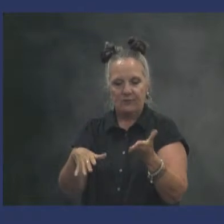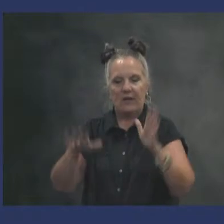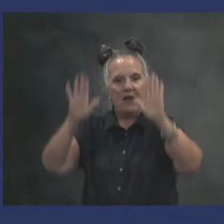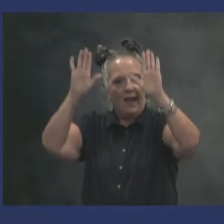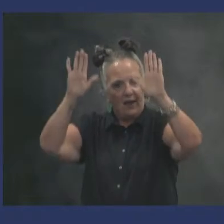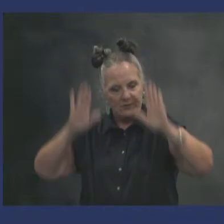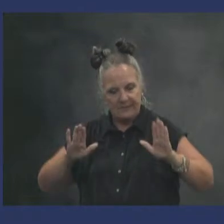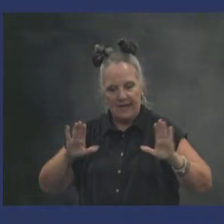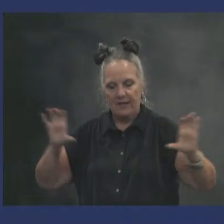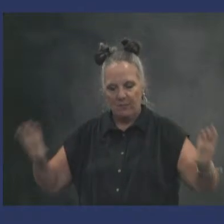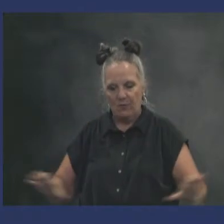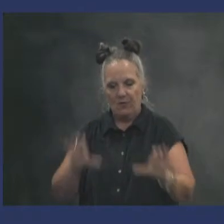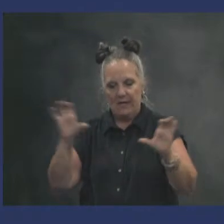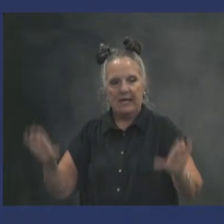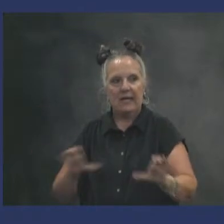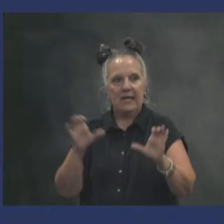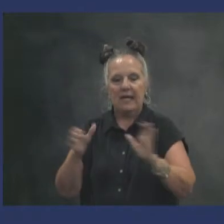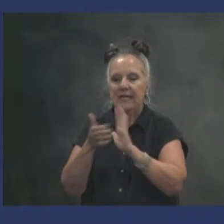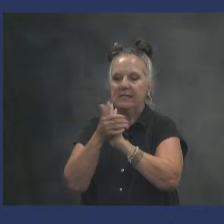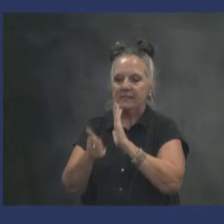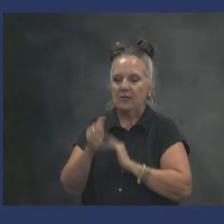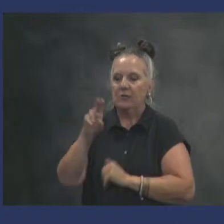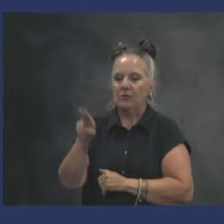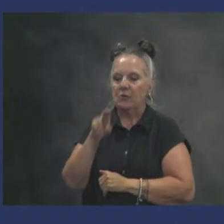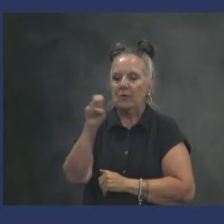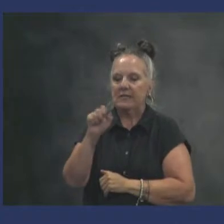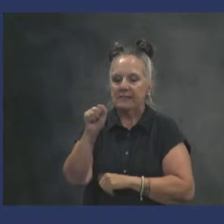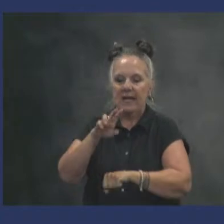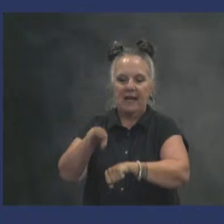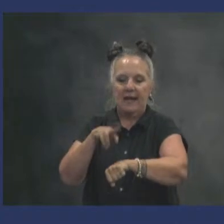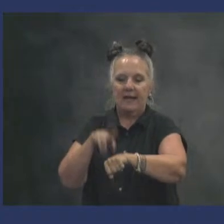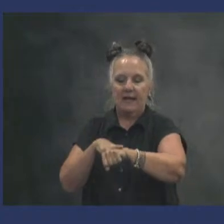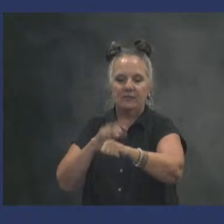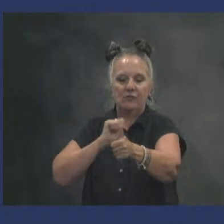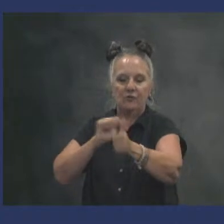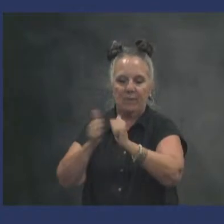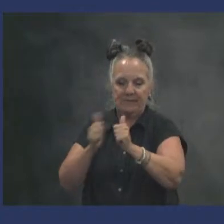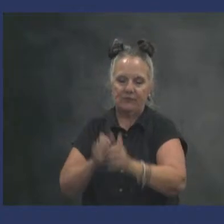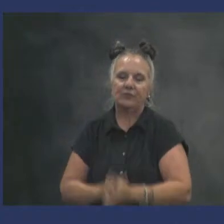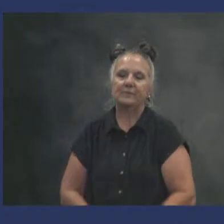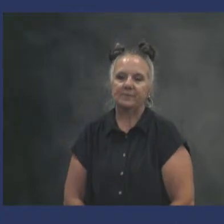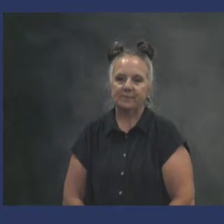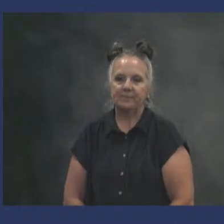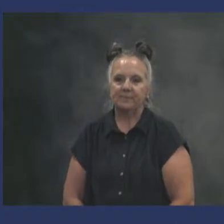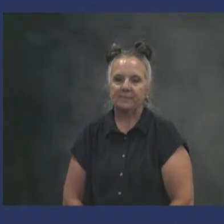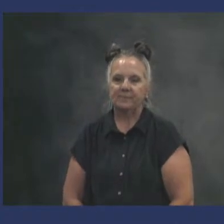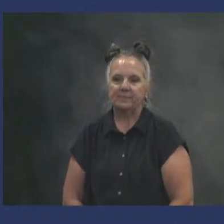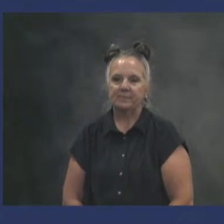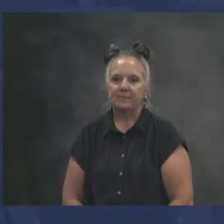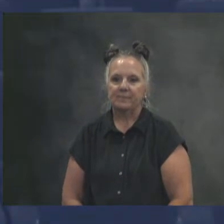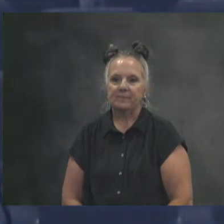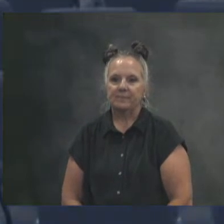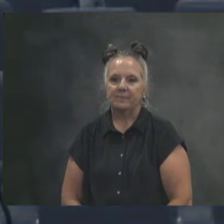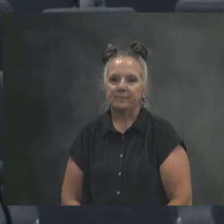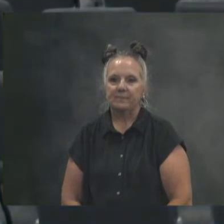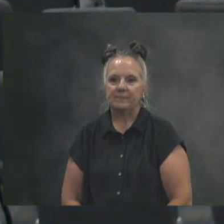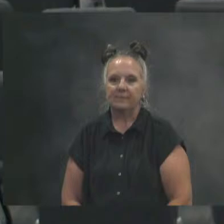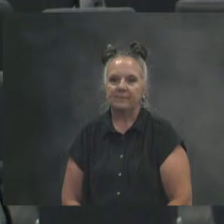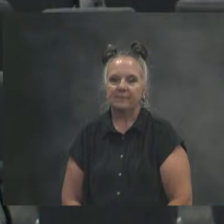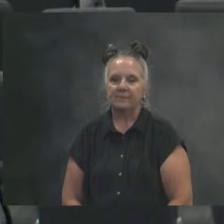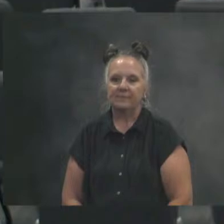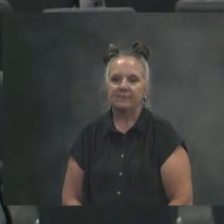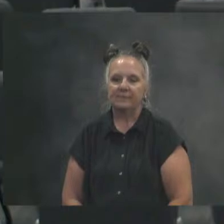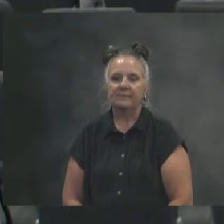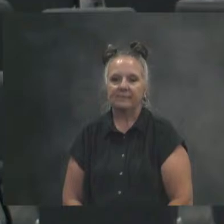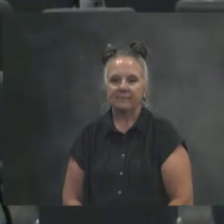performances at the Skills USA National Competition. President Williams, that concludes my